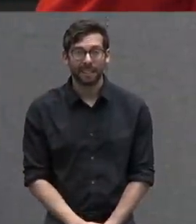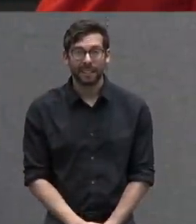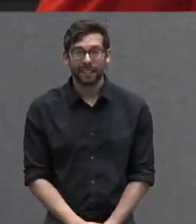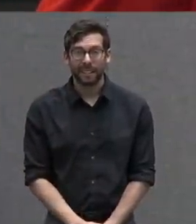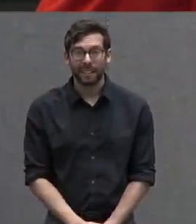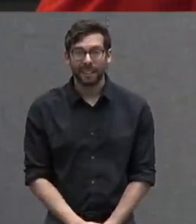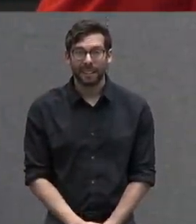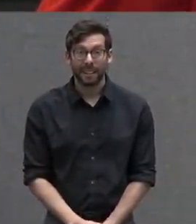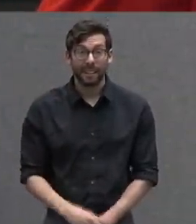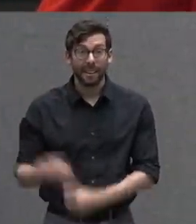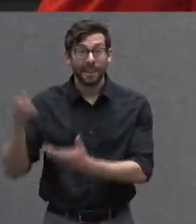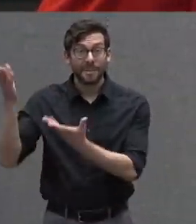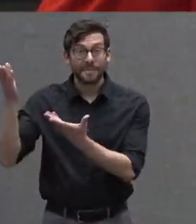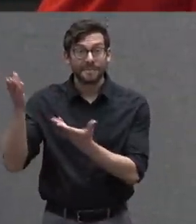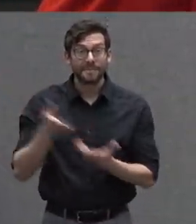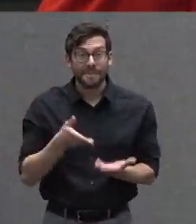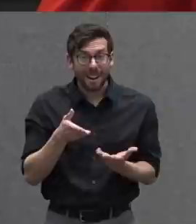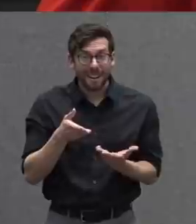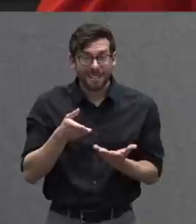And he brought her crayon.